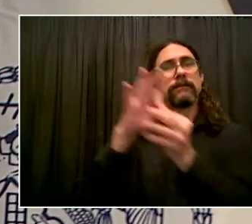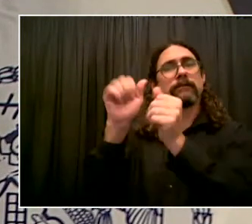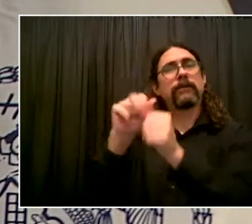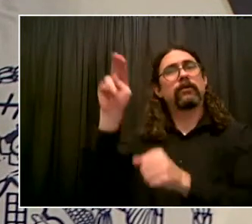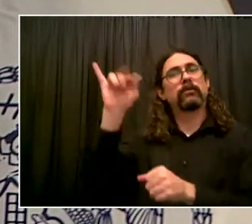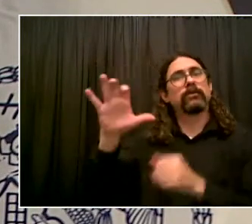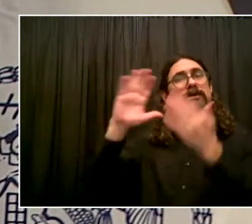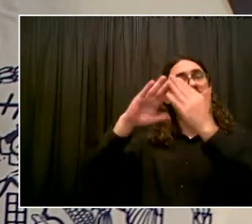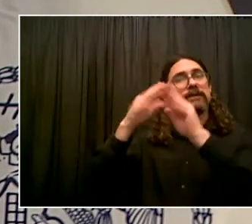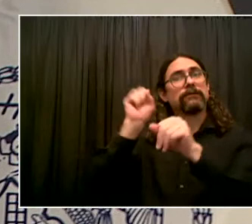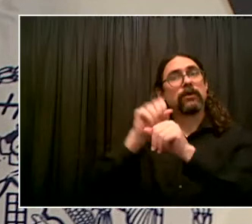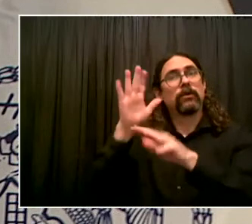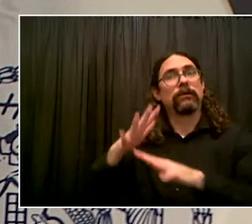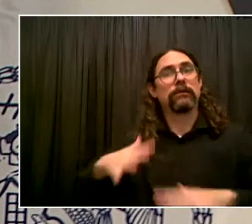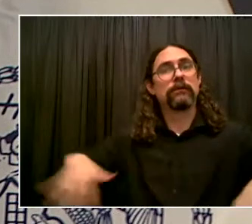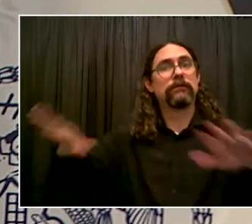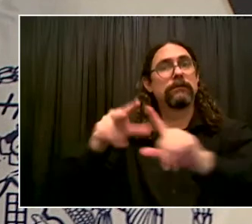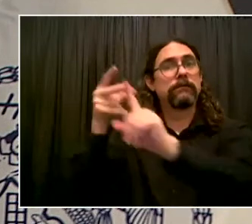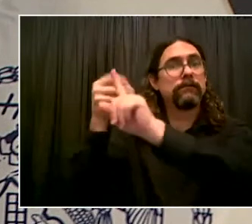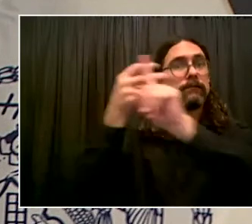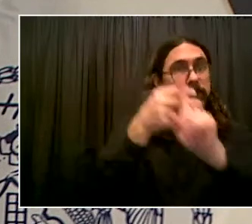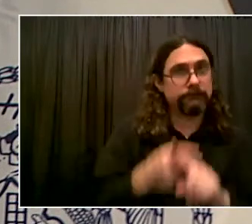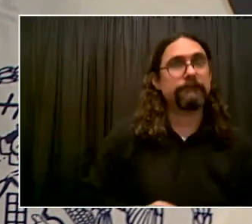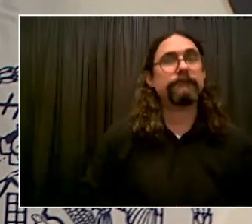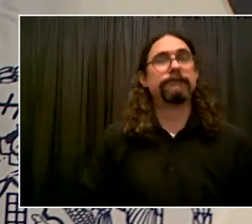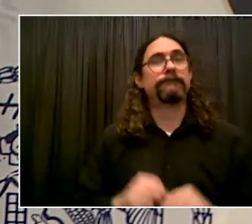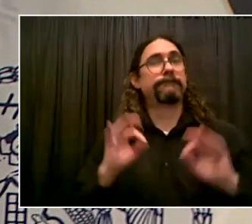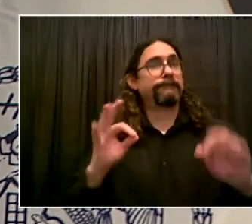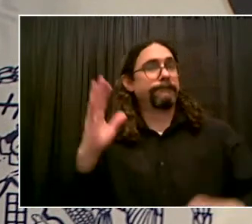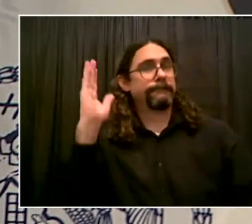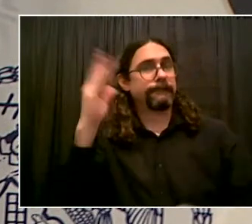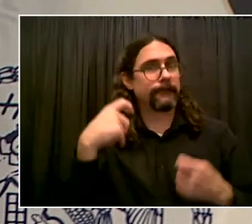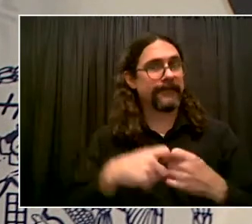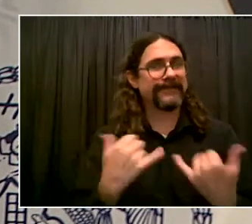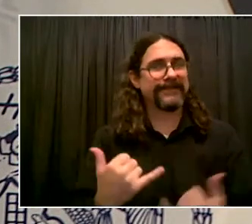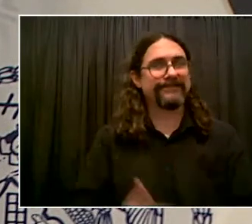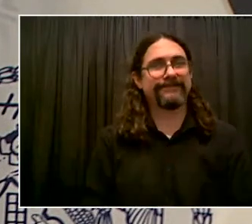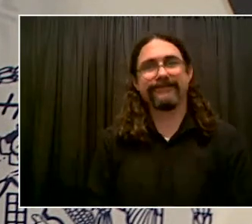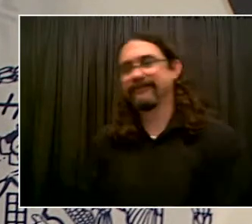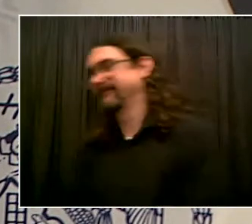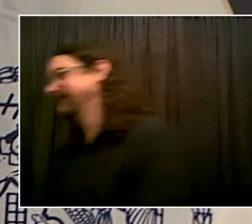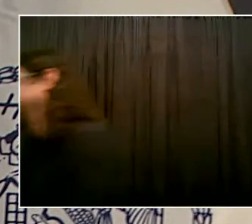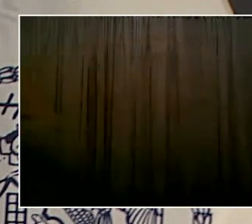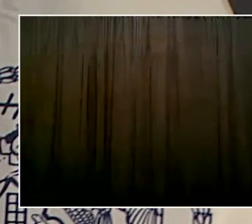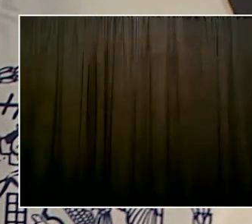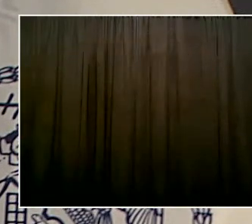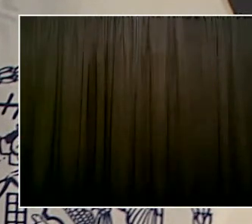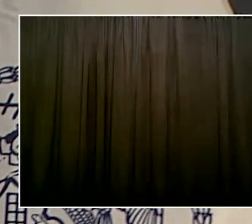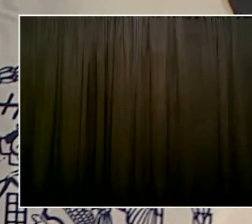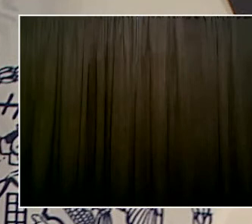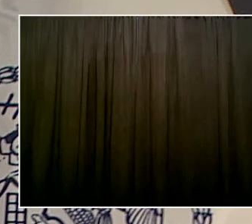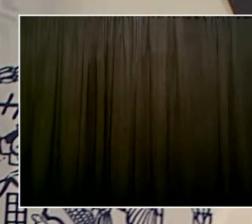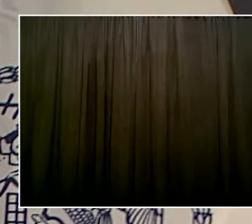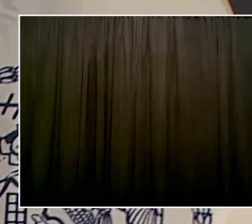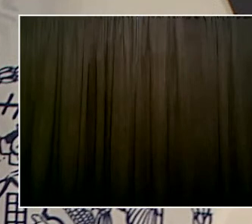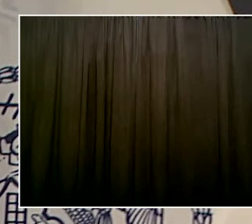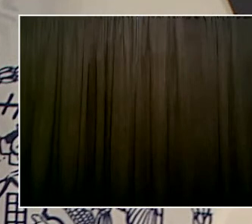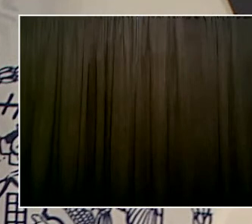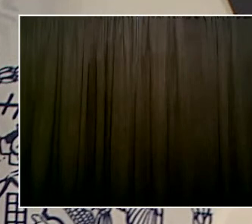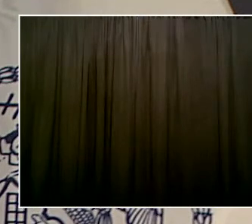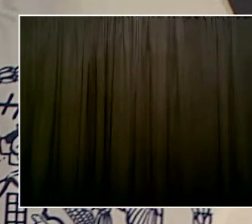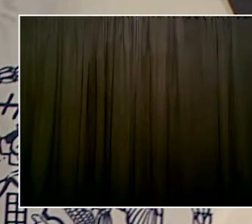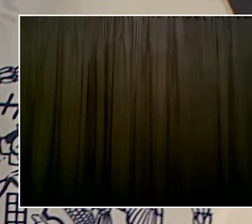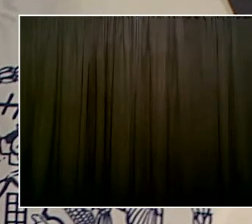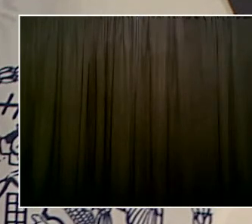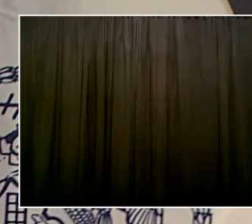Nuestros increíbles trabajadores de la ciudad han demostrado de nuevo su compromiso de mantener